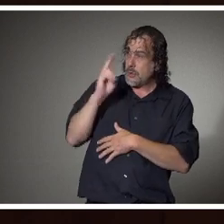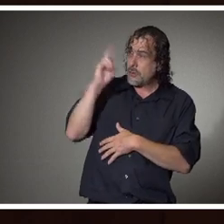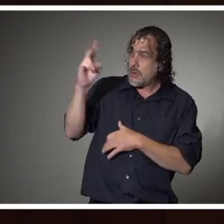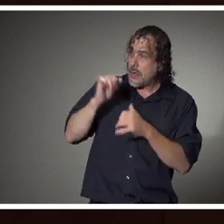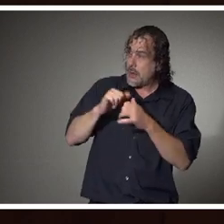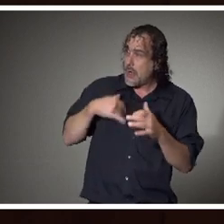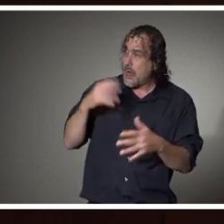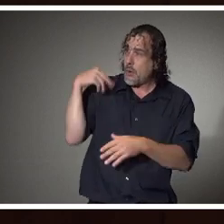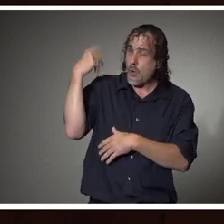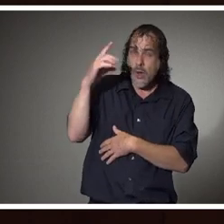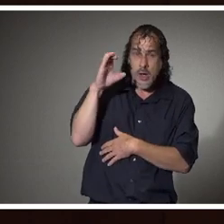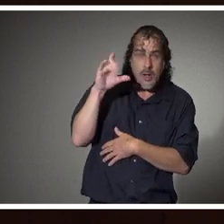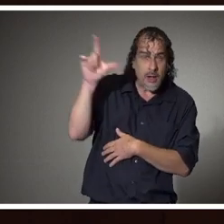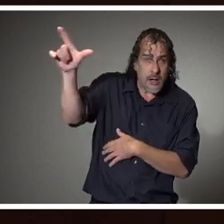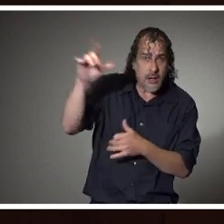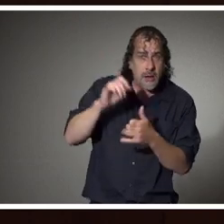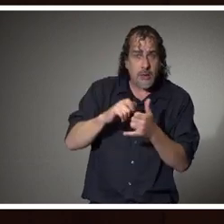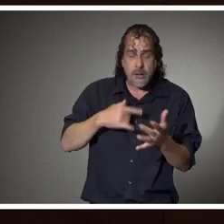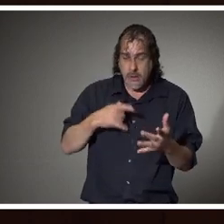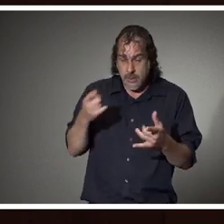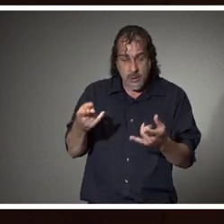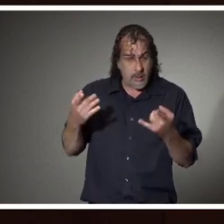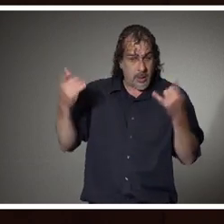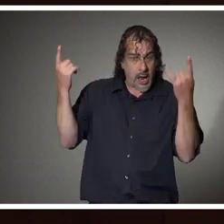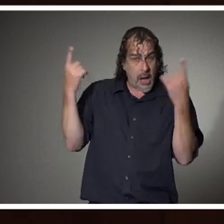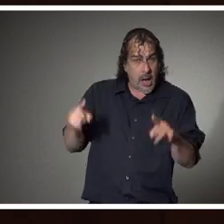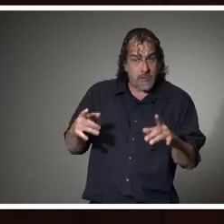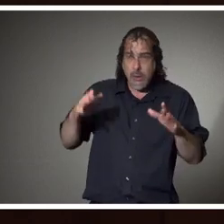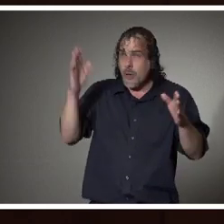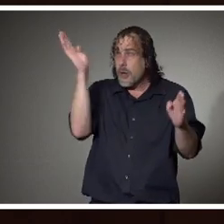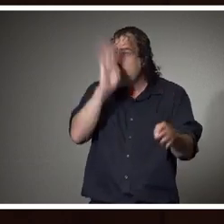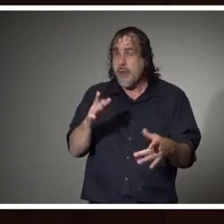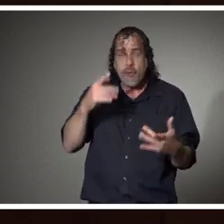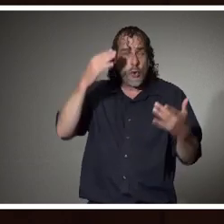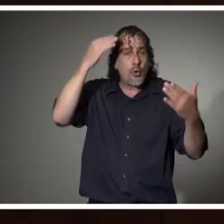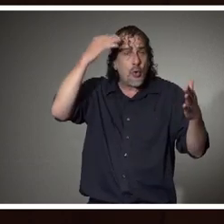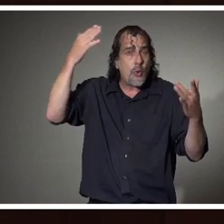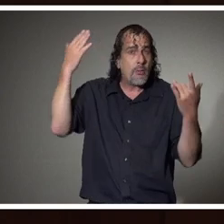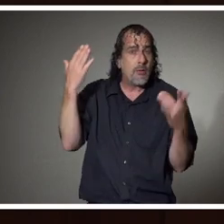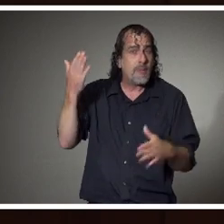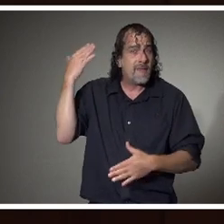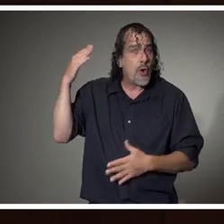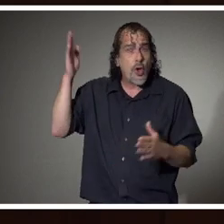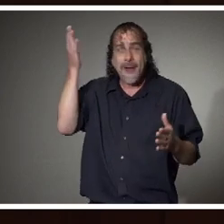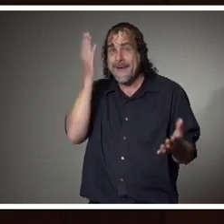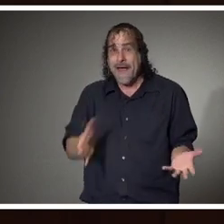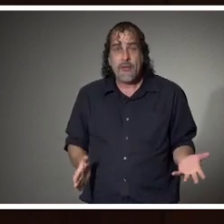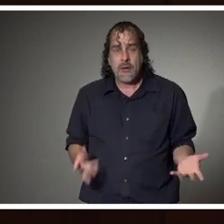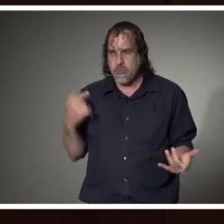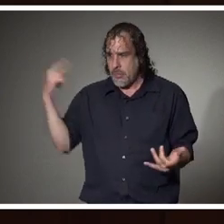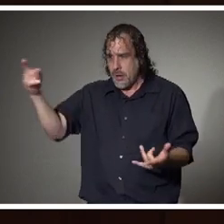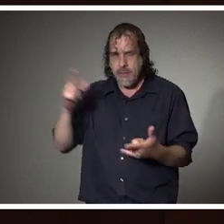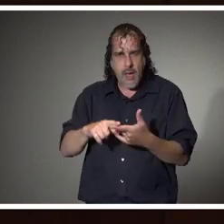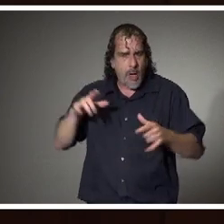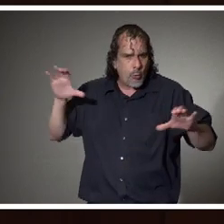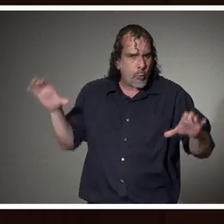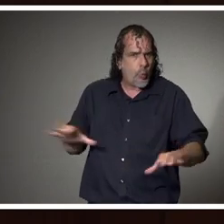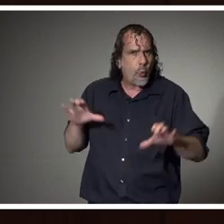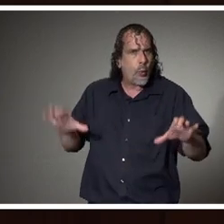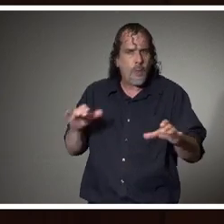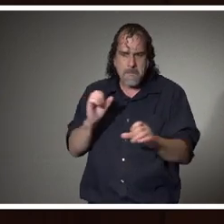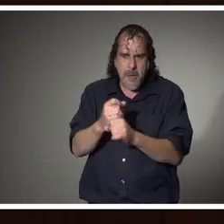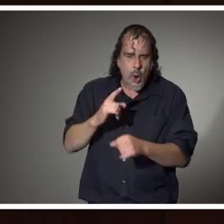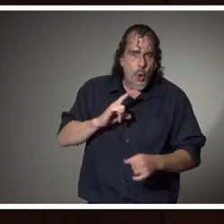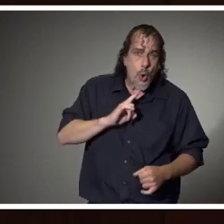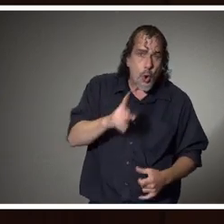know, this was unprecedented beyond the meaning of unprecedented. But we stepped up and we made sure that